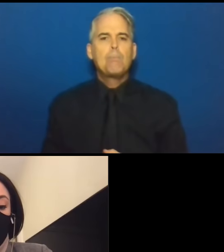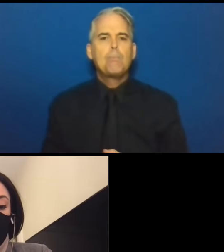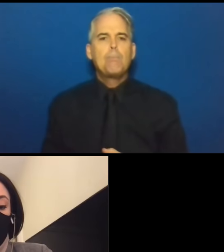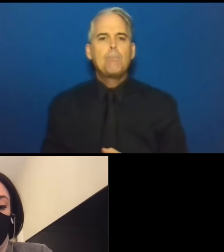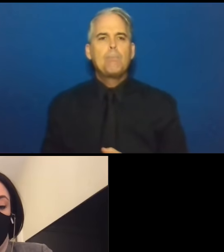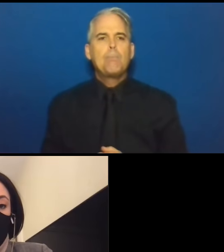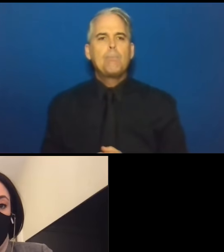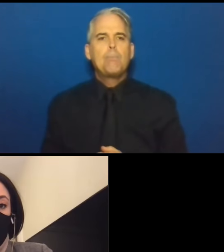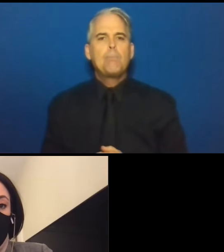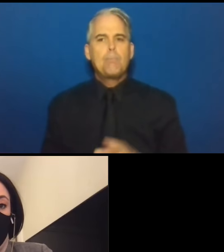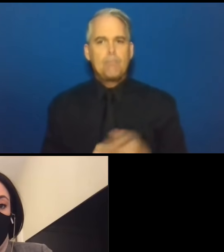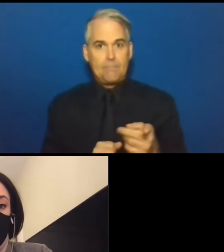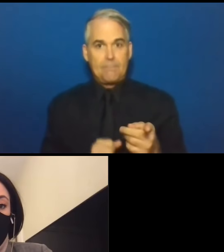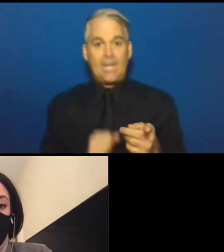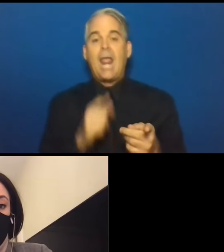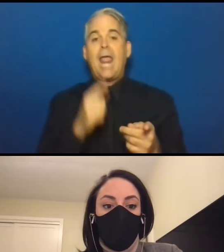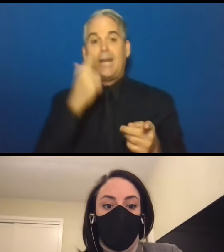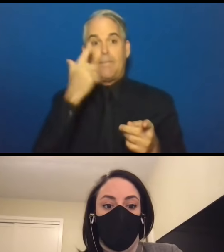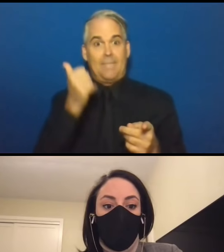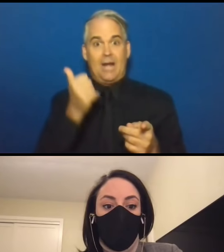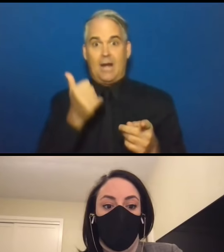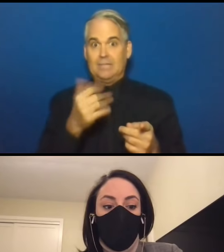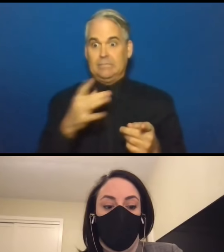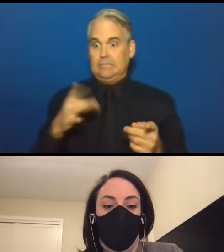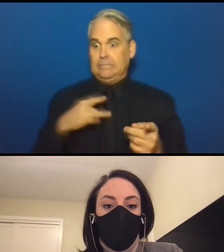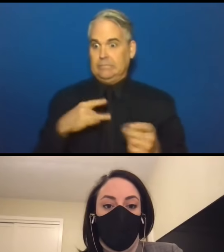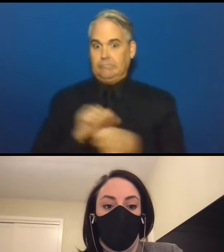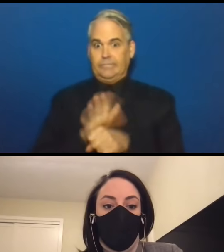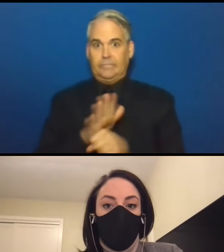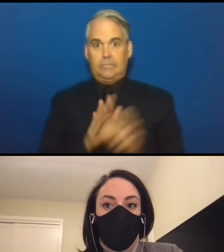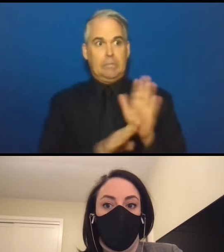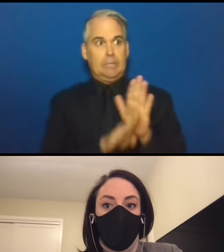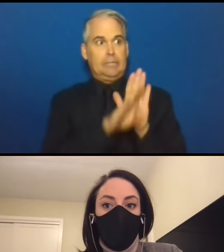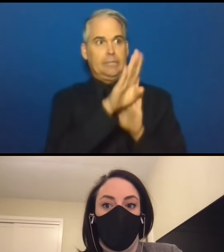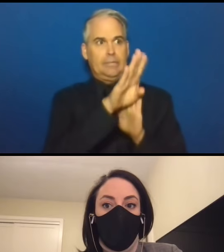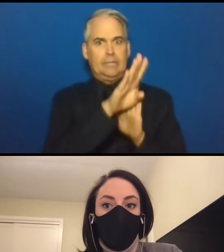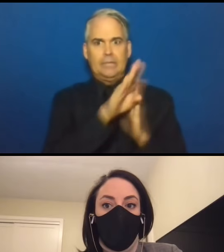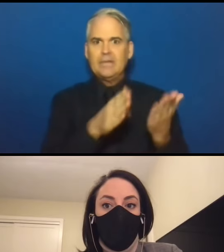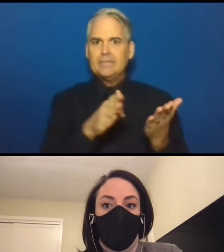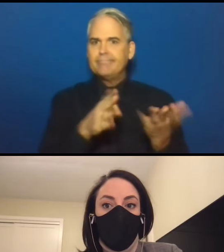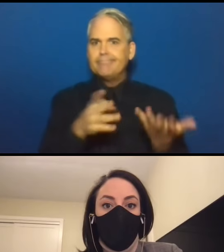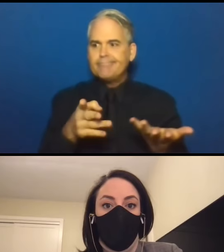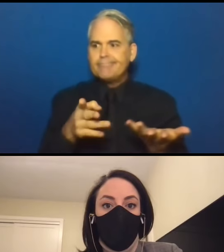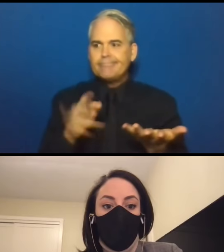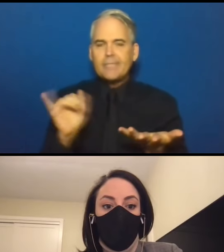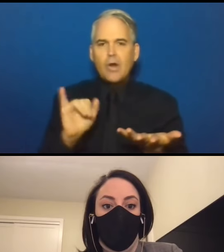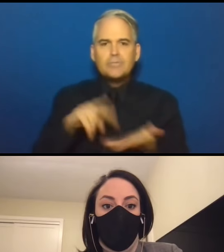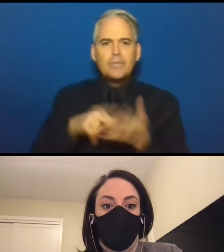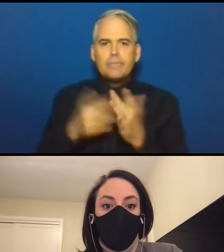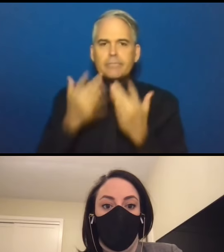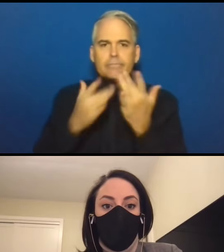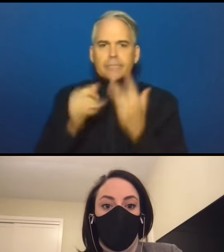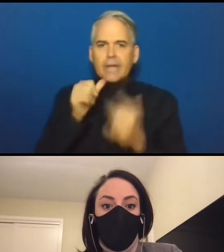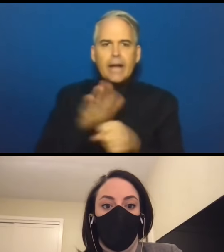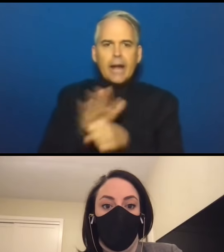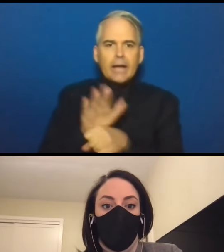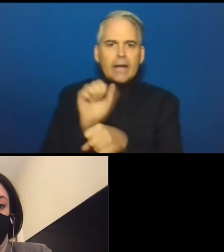reduction in available resources, such as staff and subs. Are you recommending that they not go to full distance